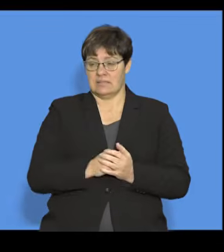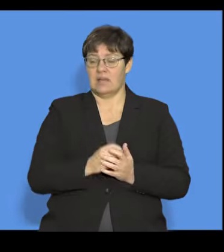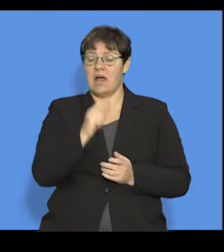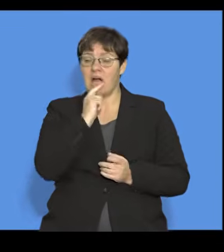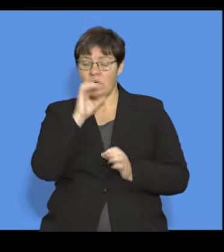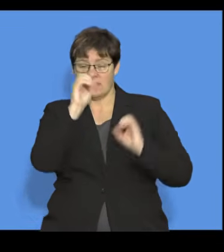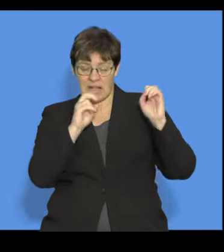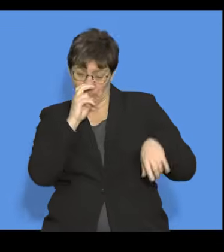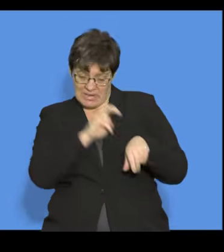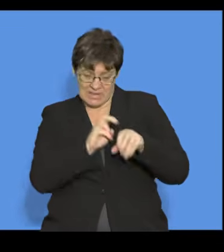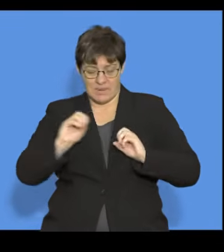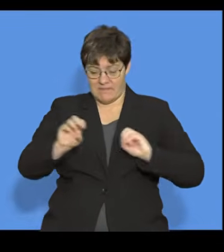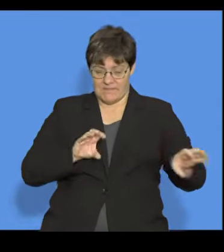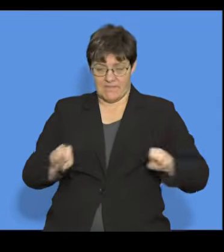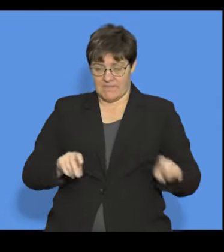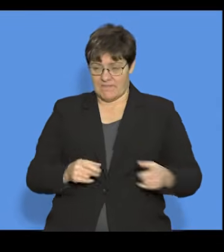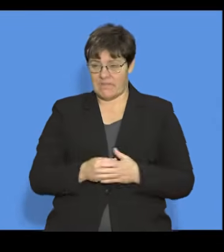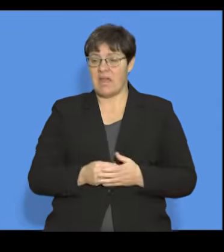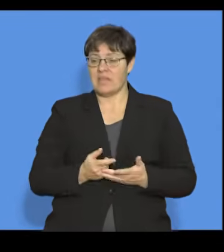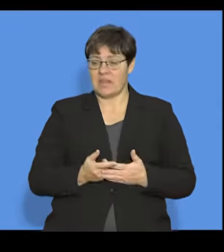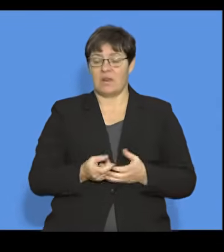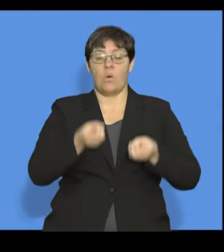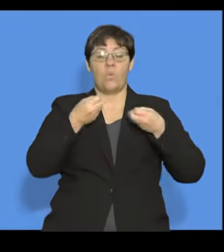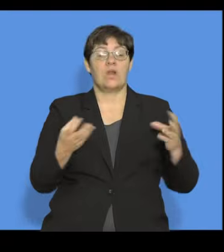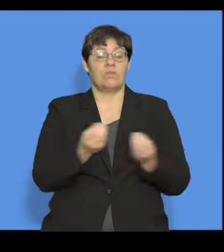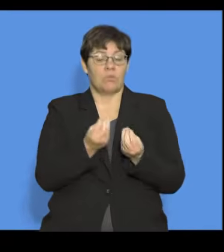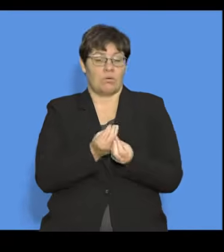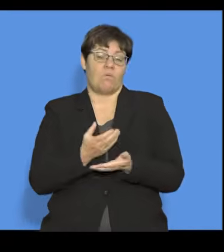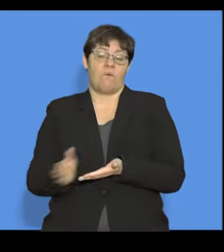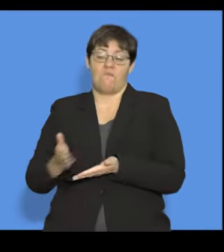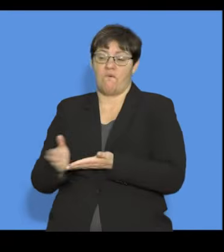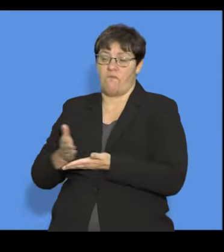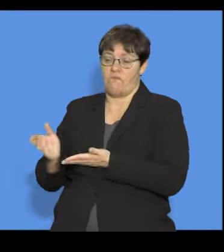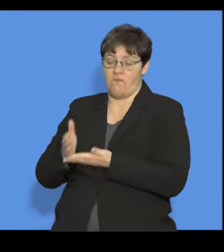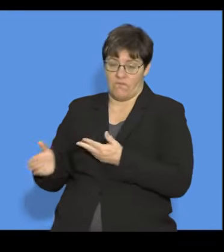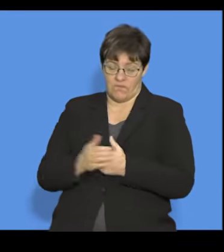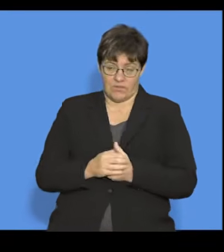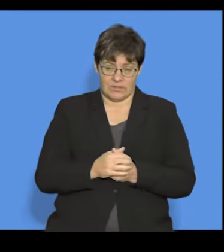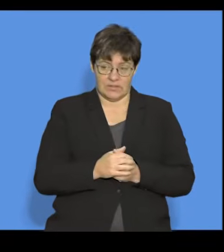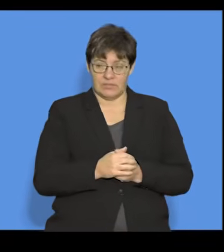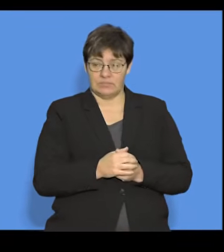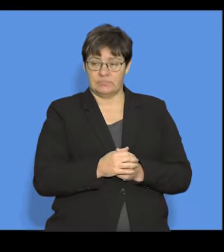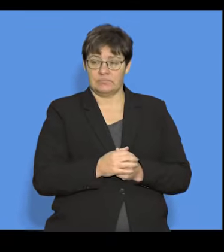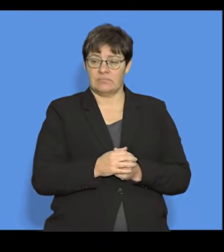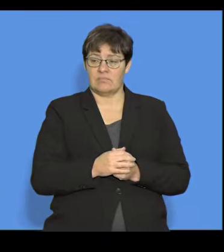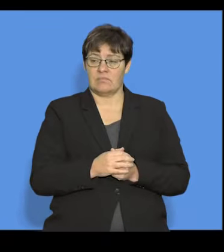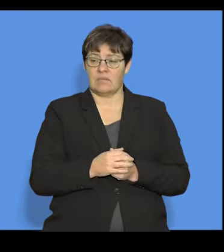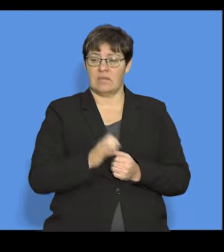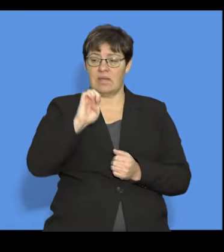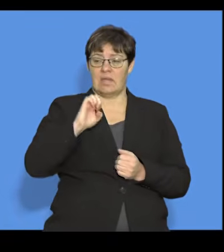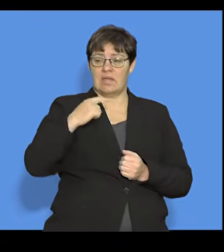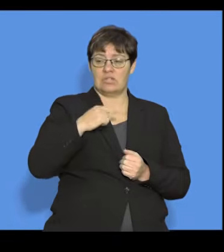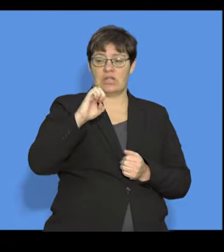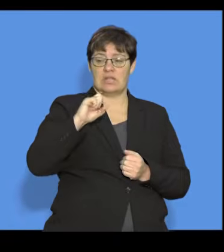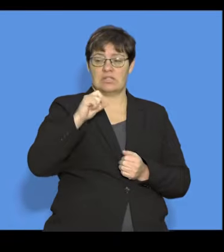cells based on how the body needs them, and then the removal of the waste products, the parts that are not digested, that's referred